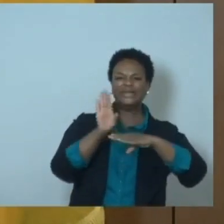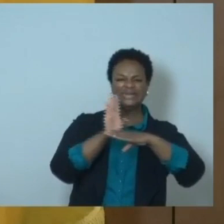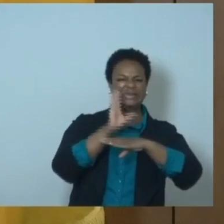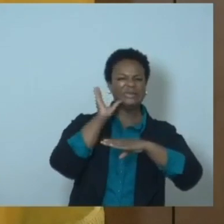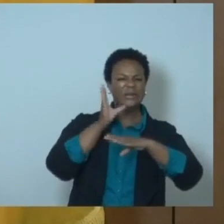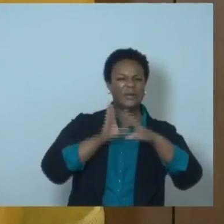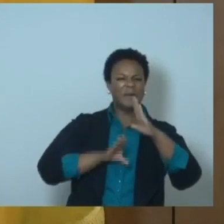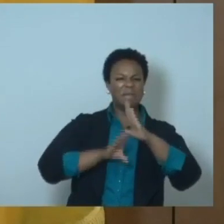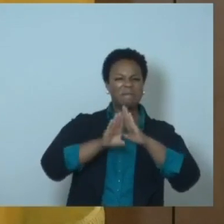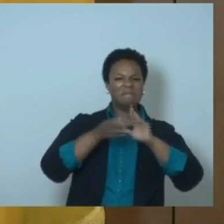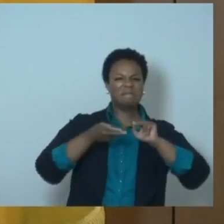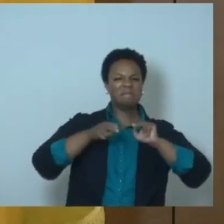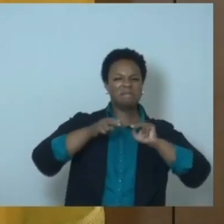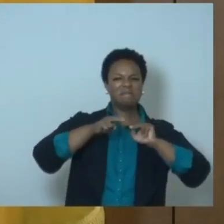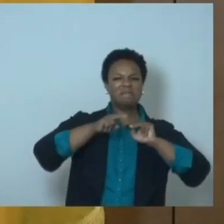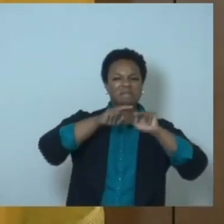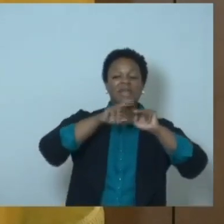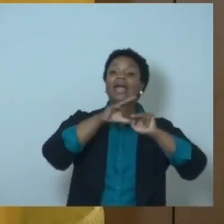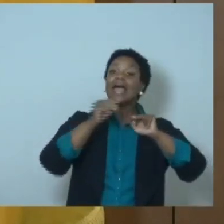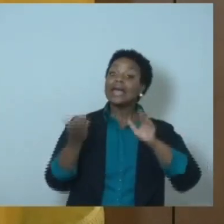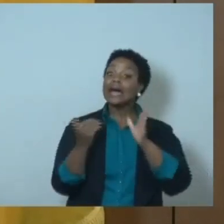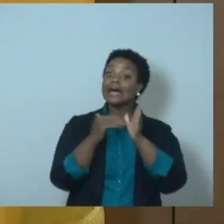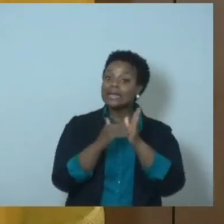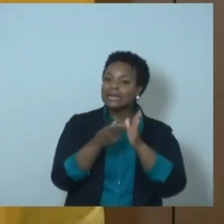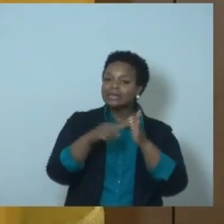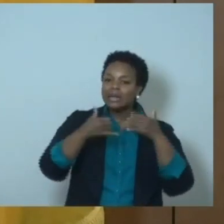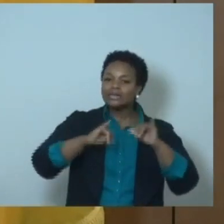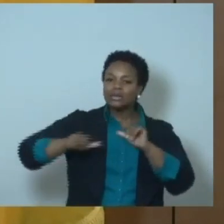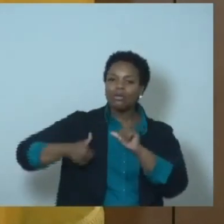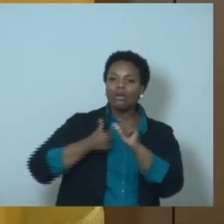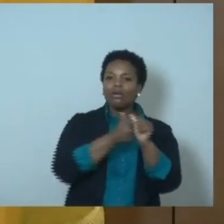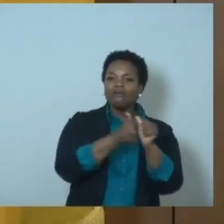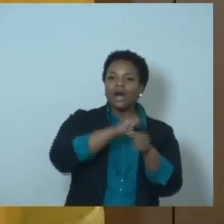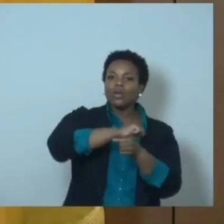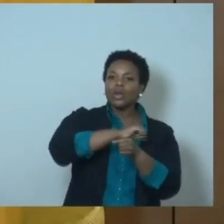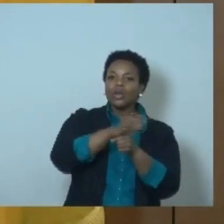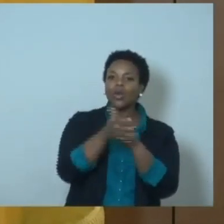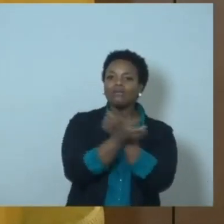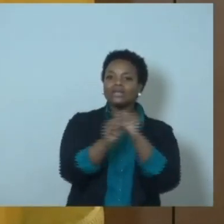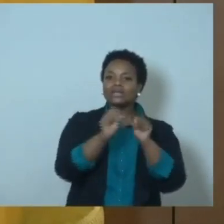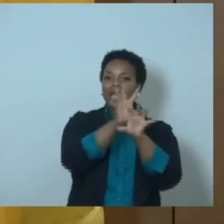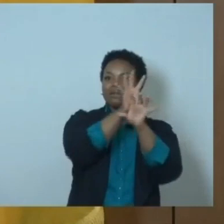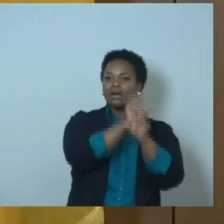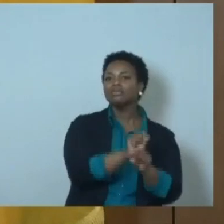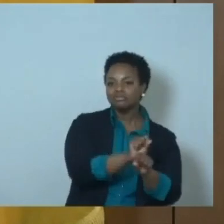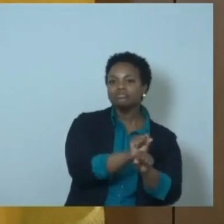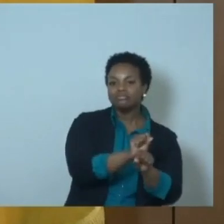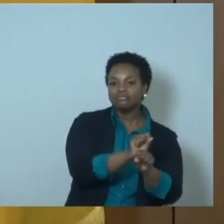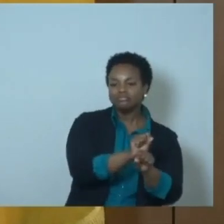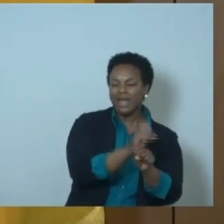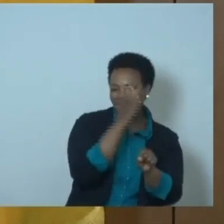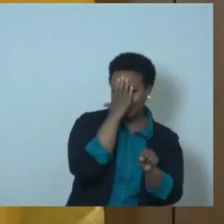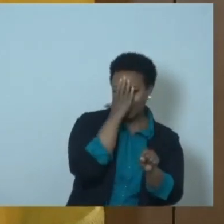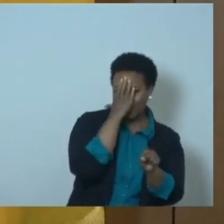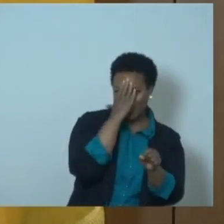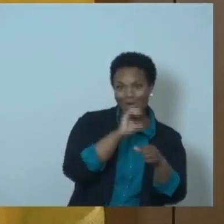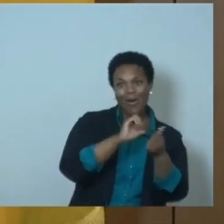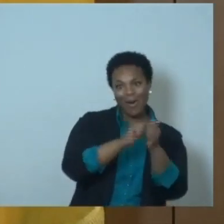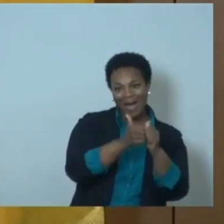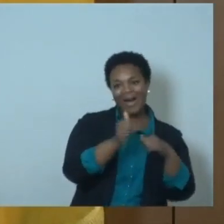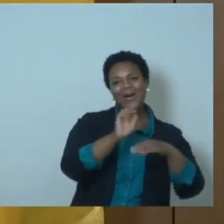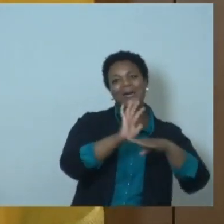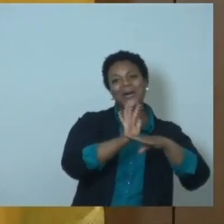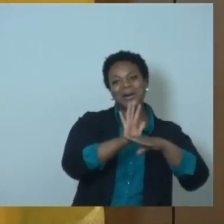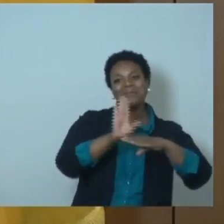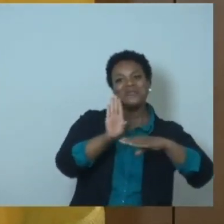COVID-safe practices. And we know what kind of an impact they have on New Mexico's economy. And we are in constant touch with